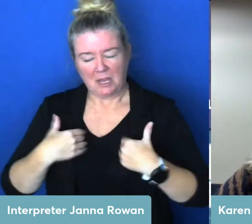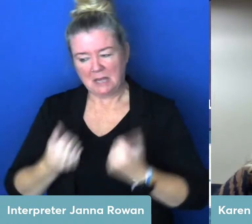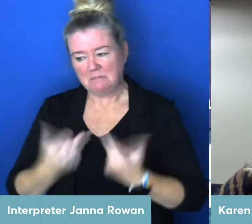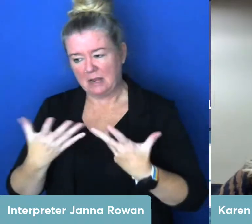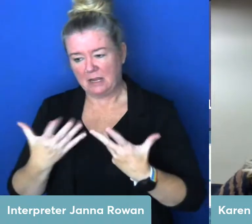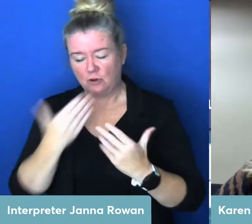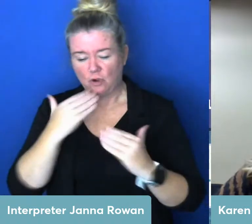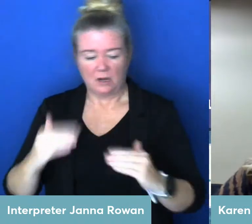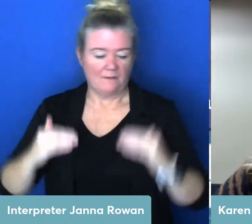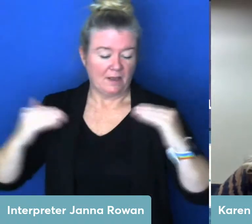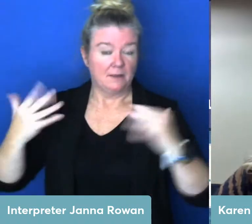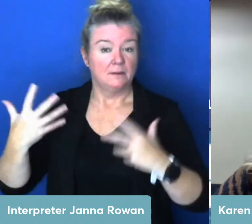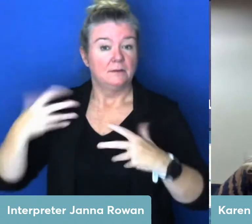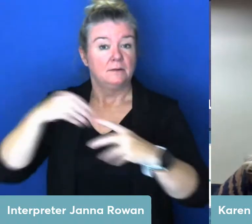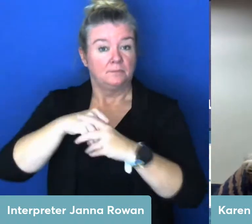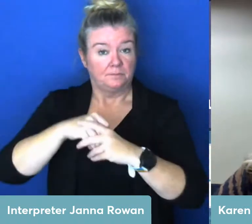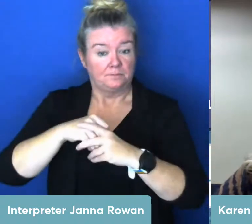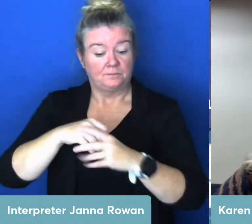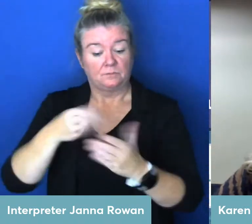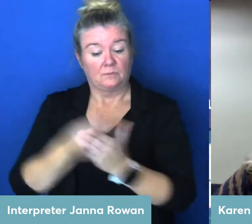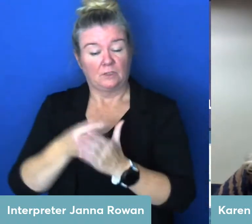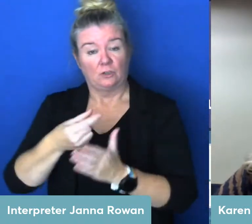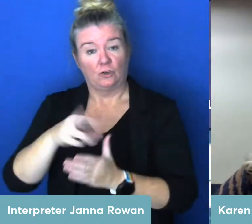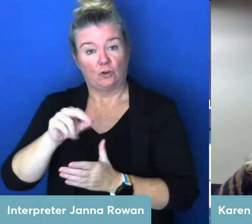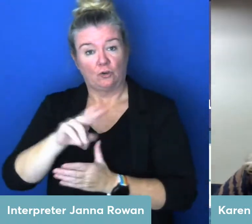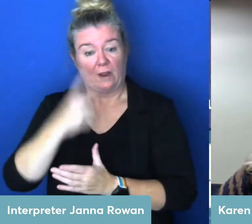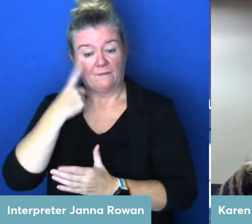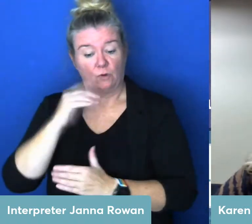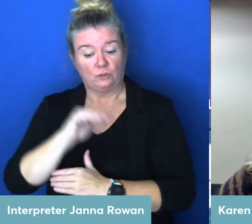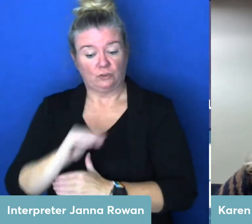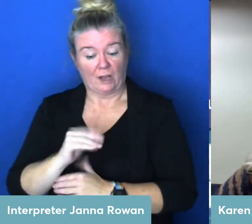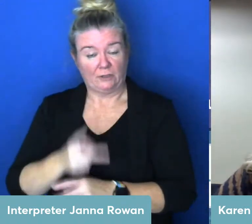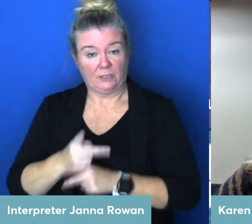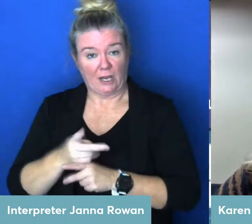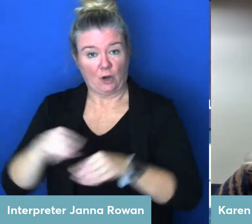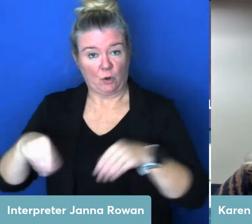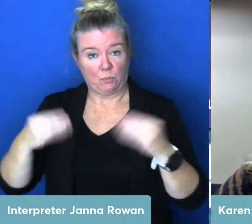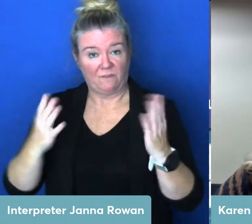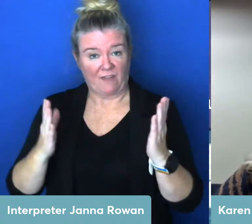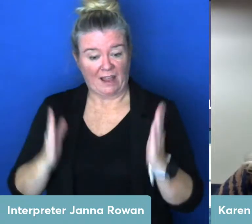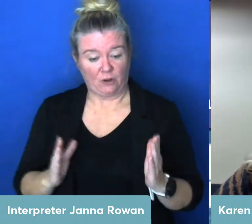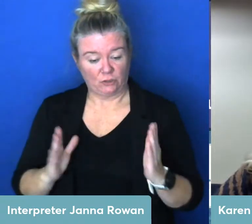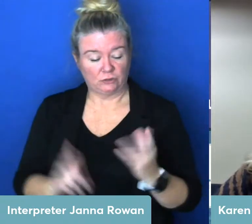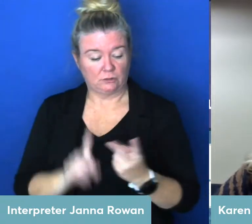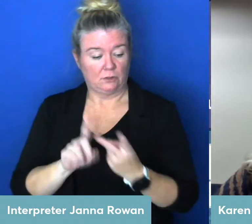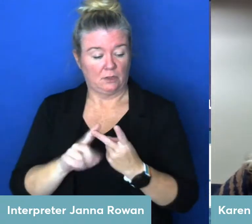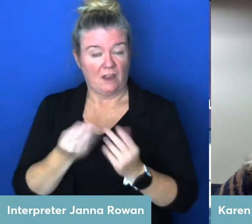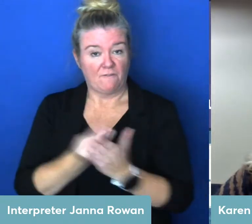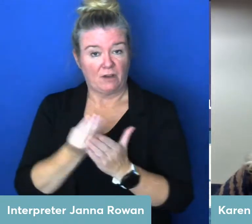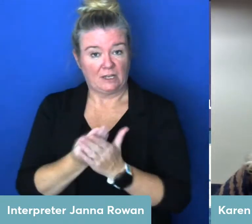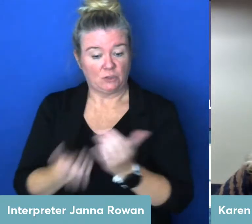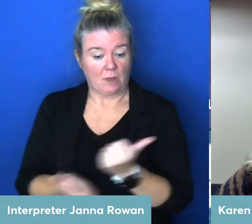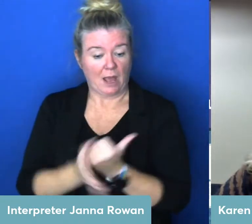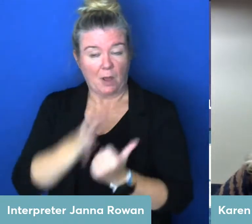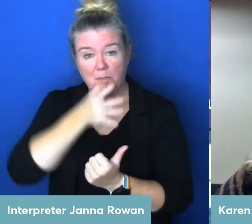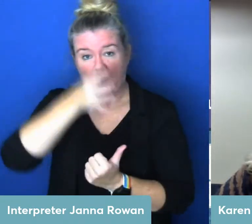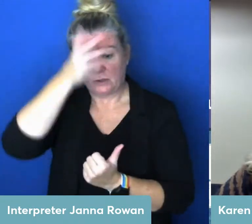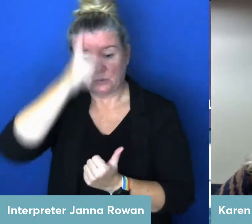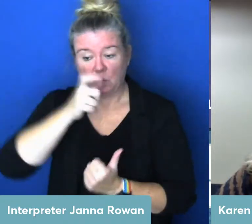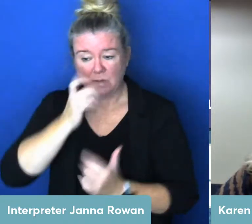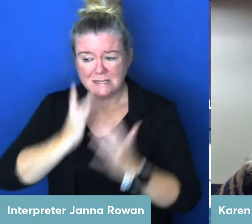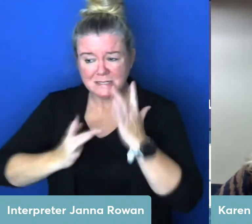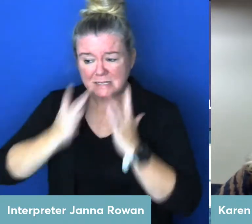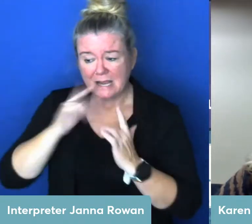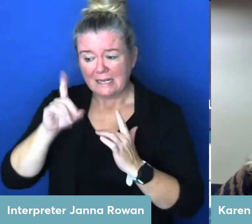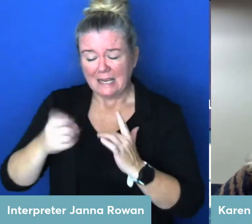advancements, including grants for childcare providers, funding to help parents in need of